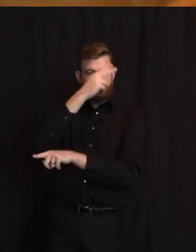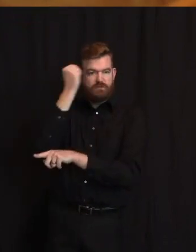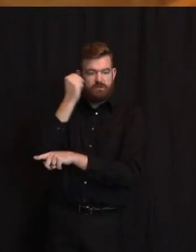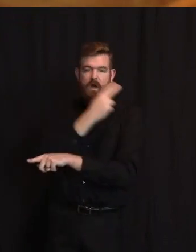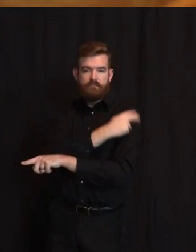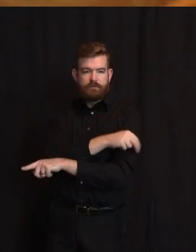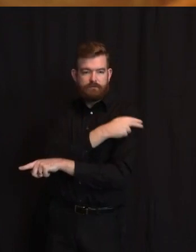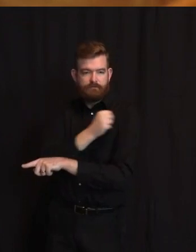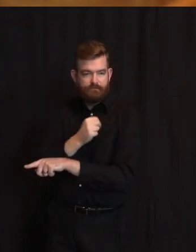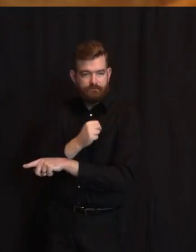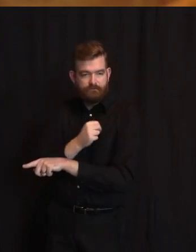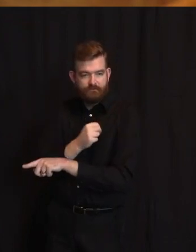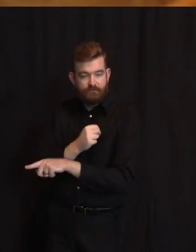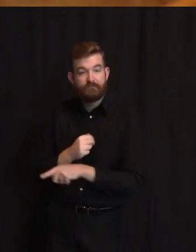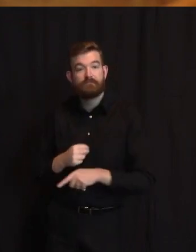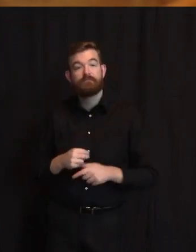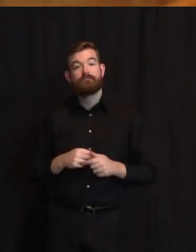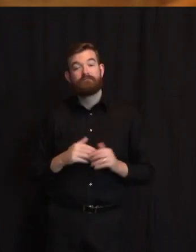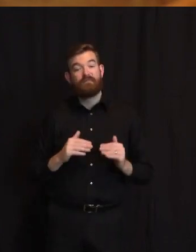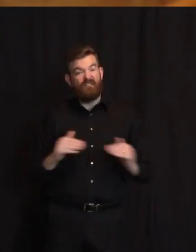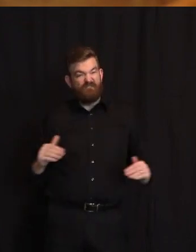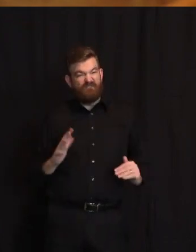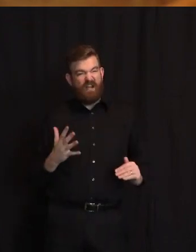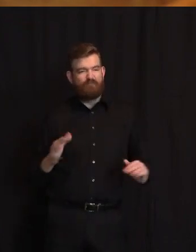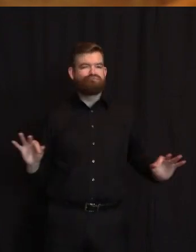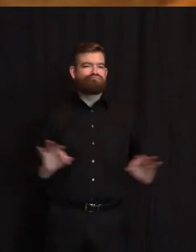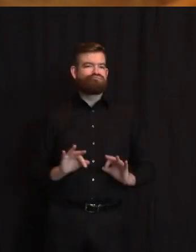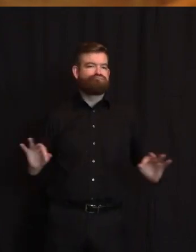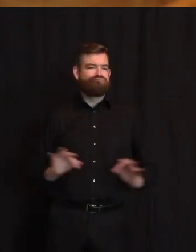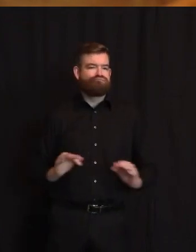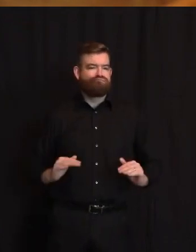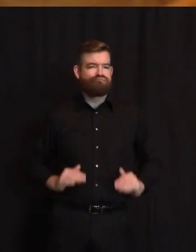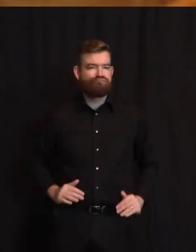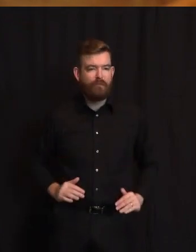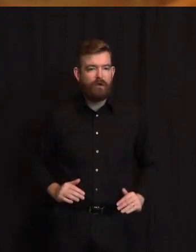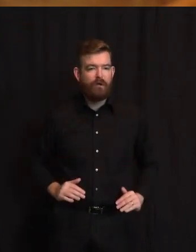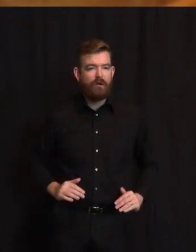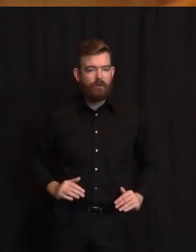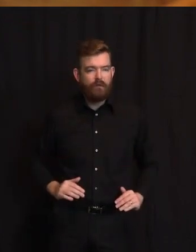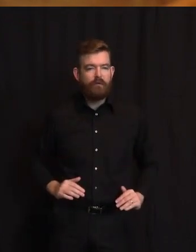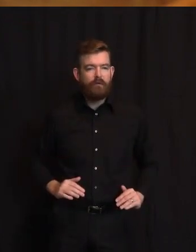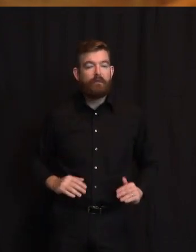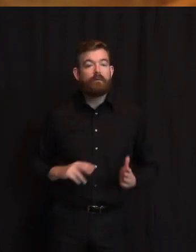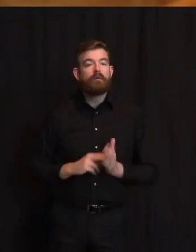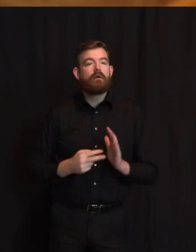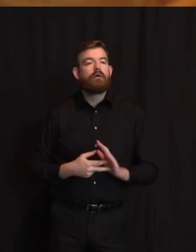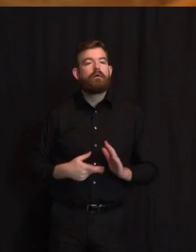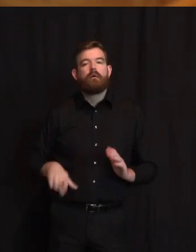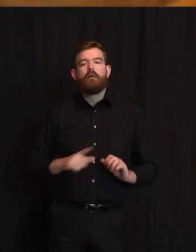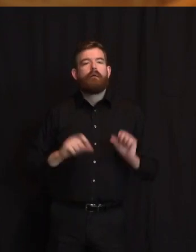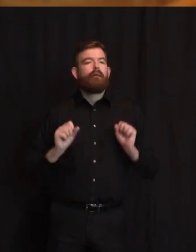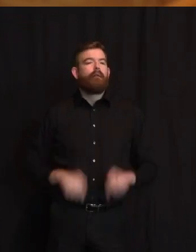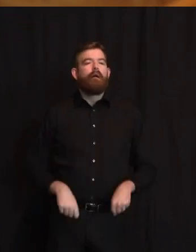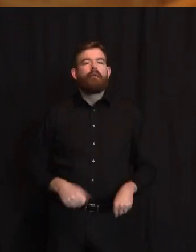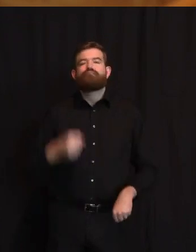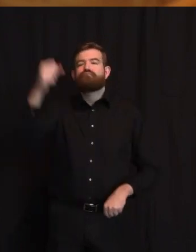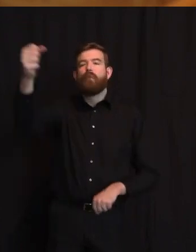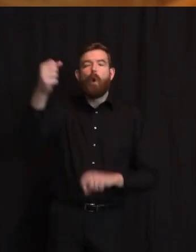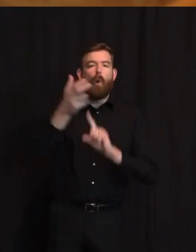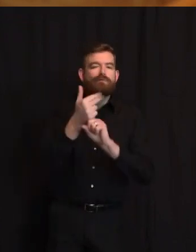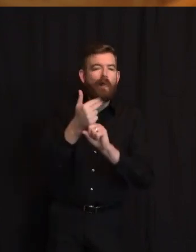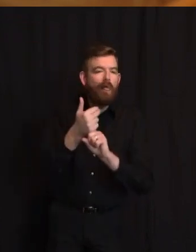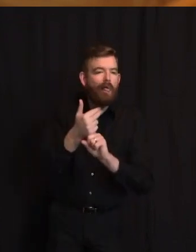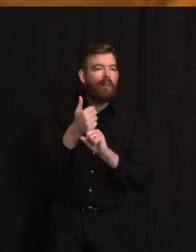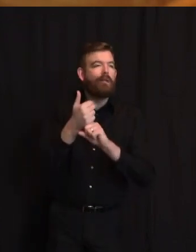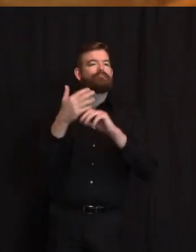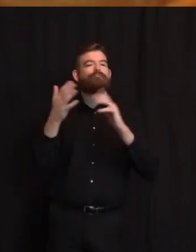care, and that's care that can be rendered safely in hotels for healthcare workers to maybe crash and get some